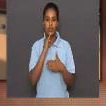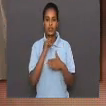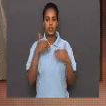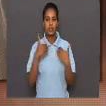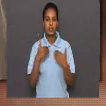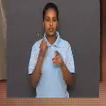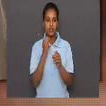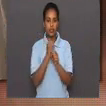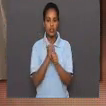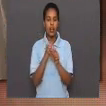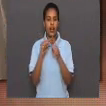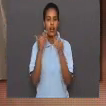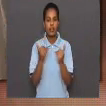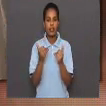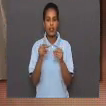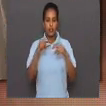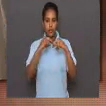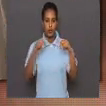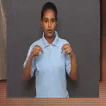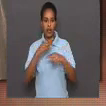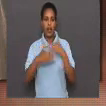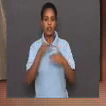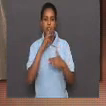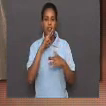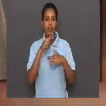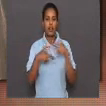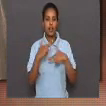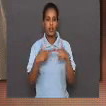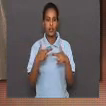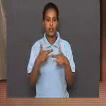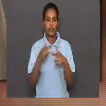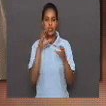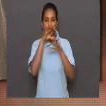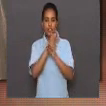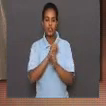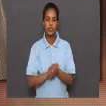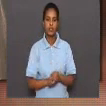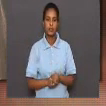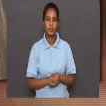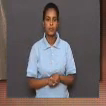done until the neutralization reaction is finished.